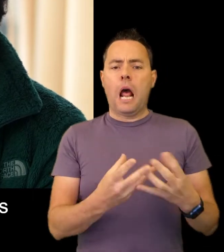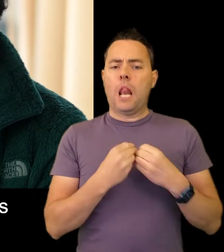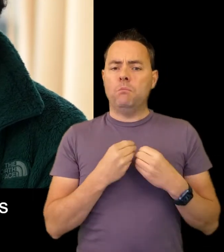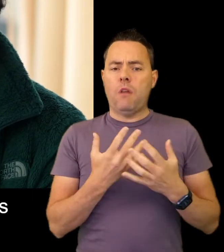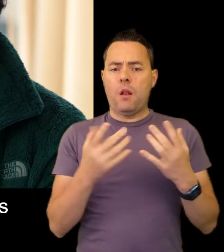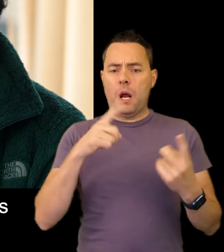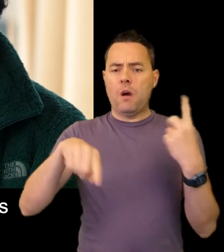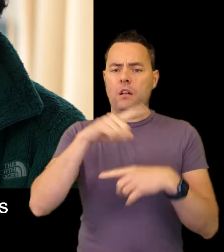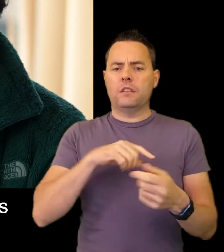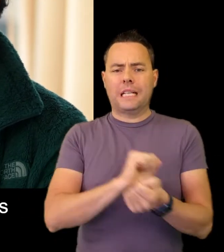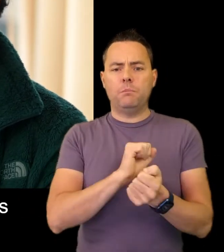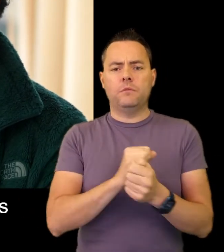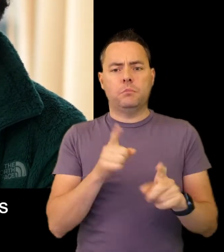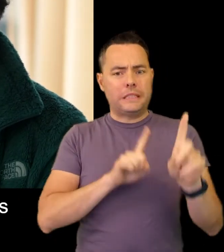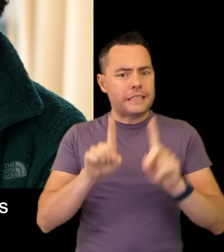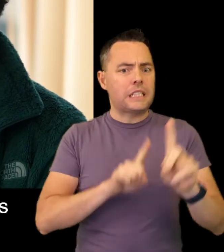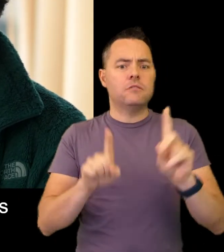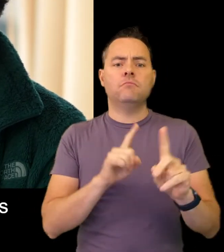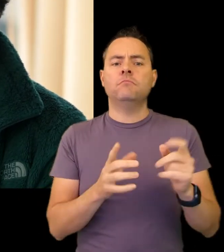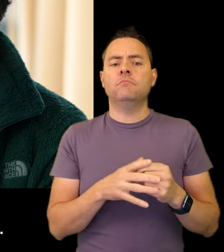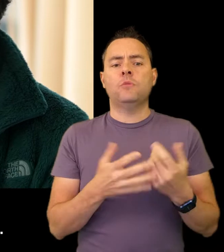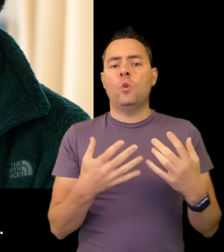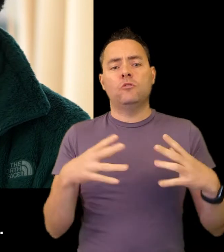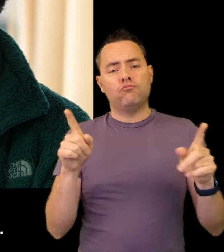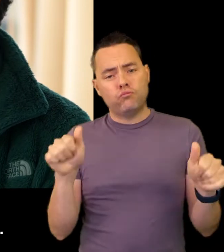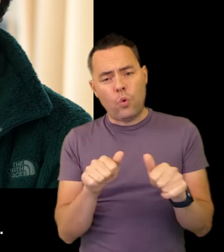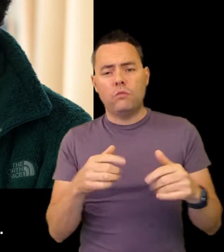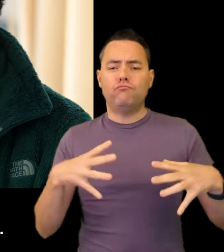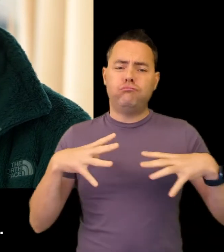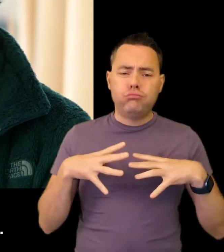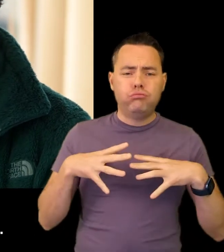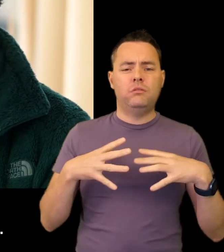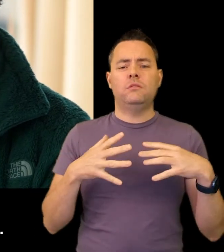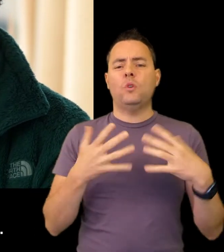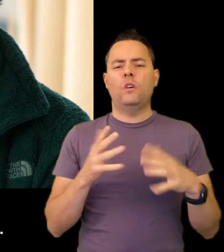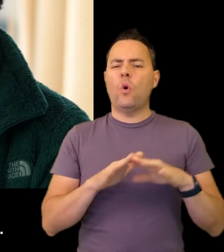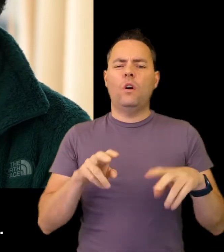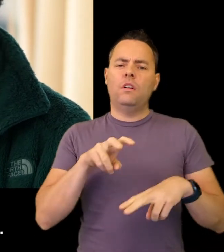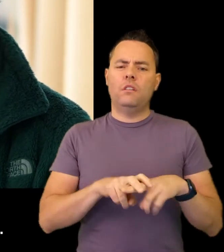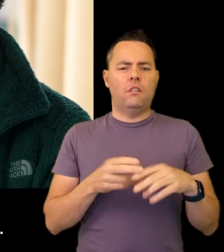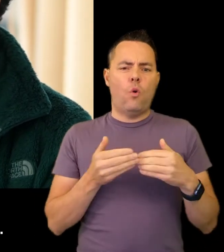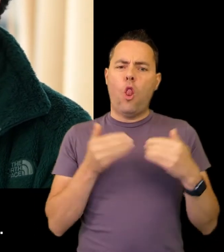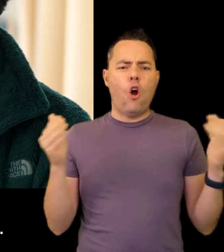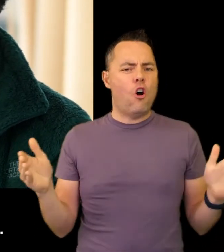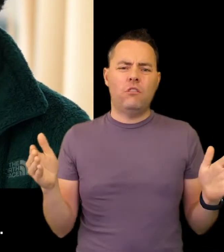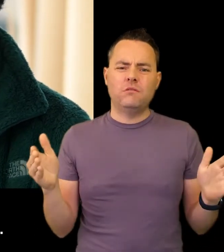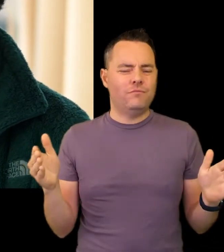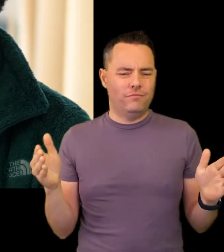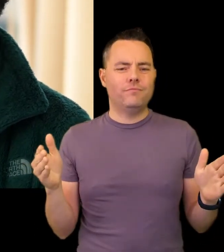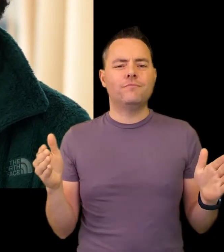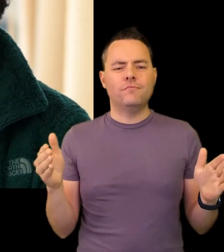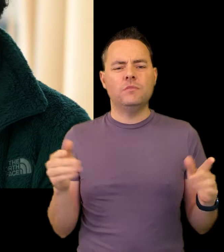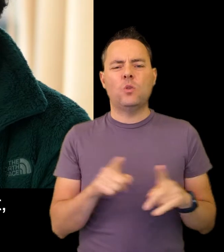It helps me if people keep meetings short or put a break into them so that I'm not sat for long